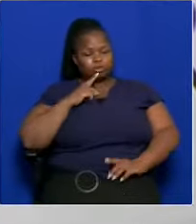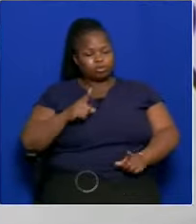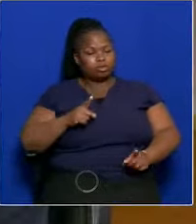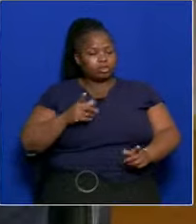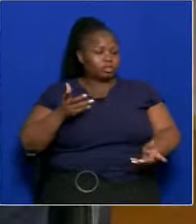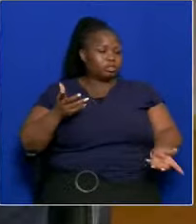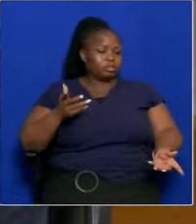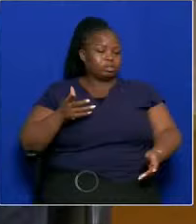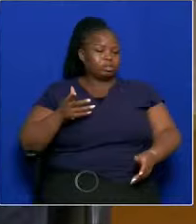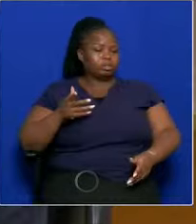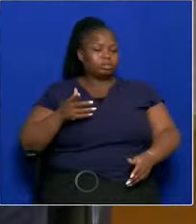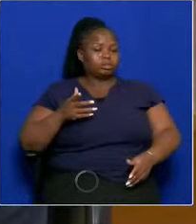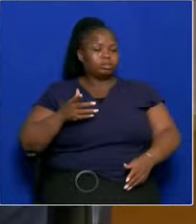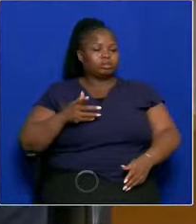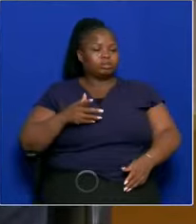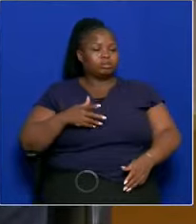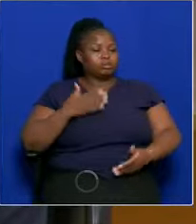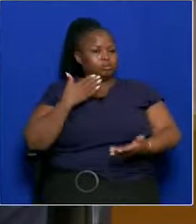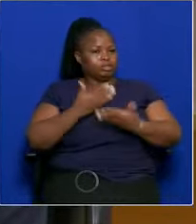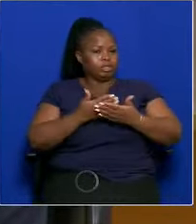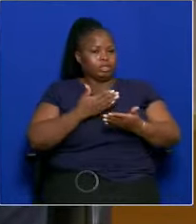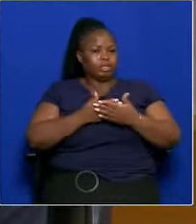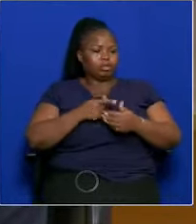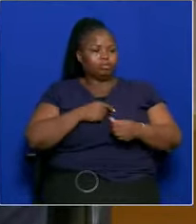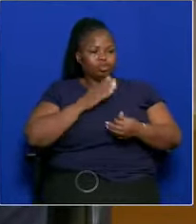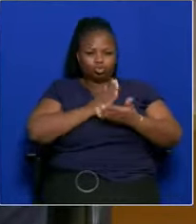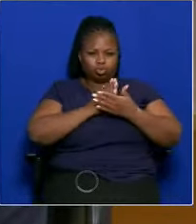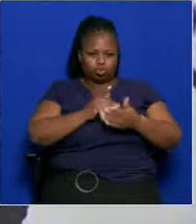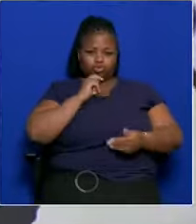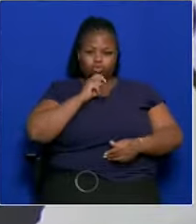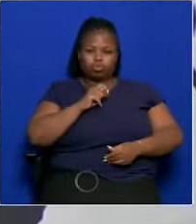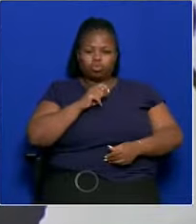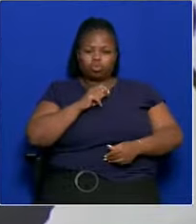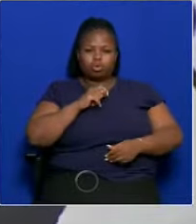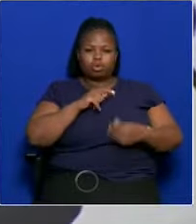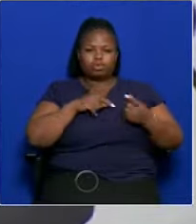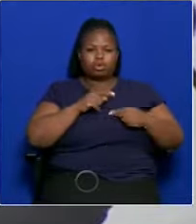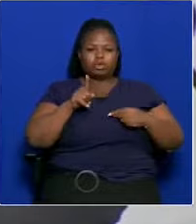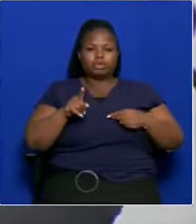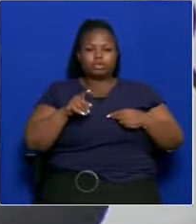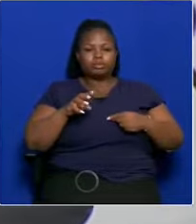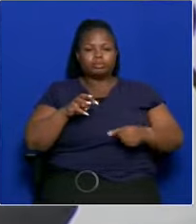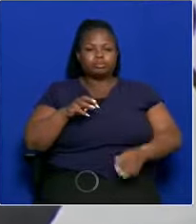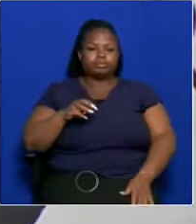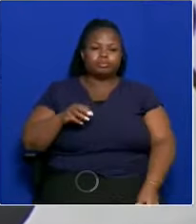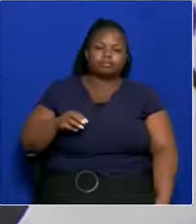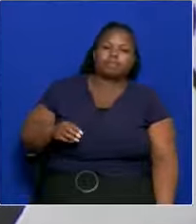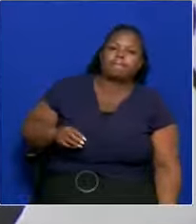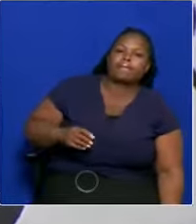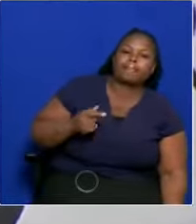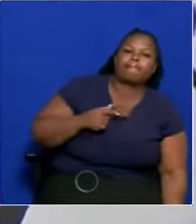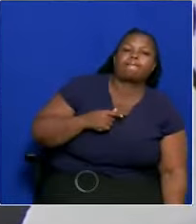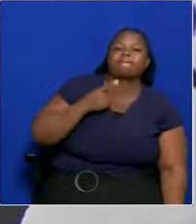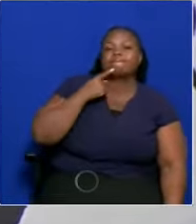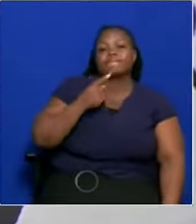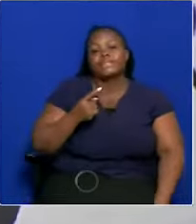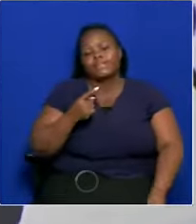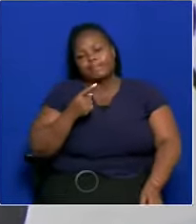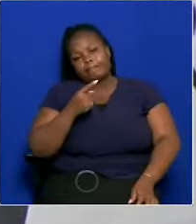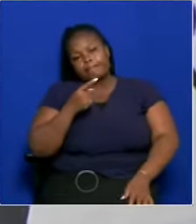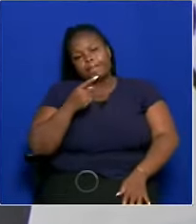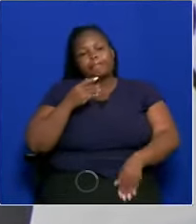I be sure what exactly you say about the matter? I indicated when that WhatsApp was